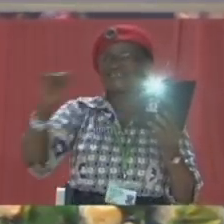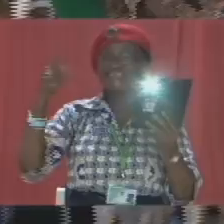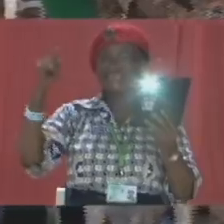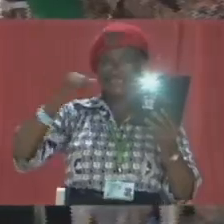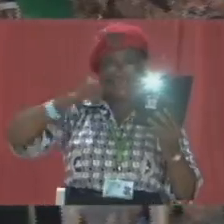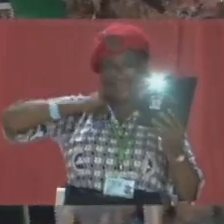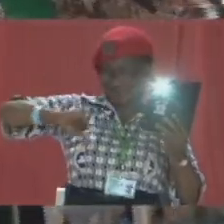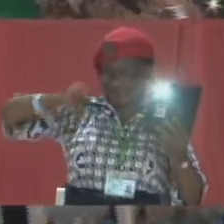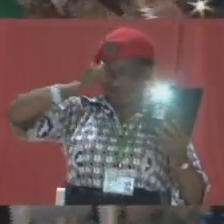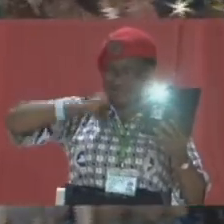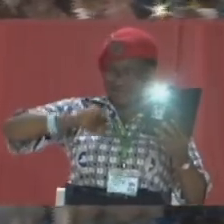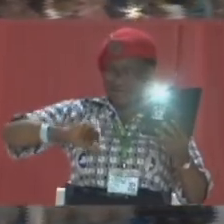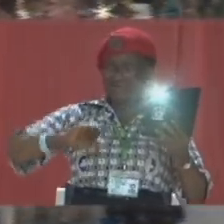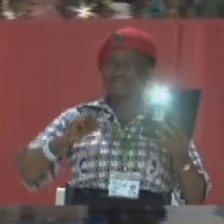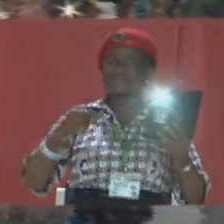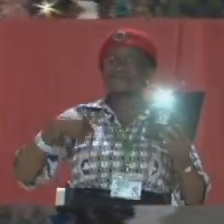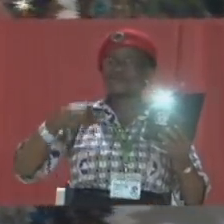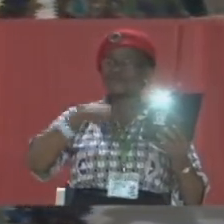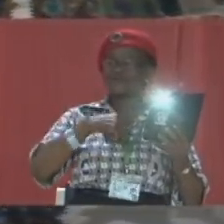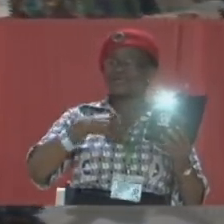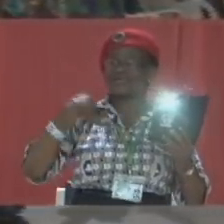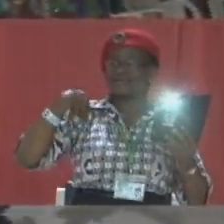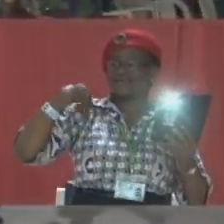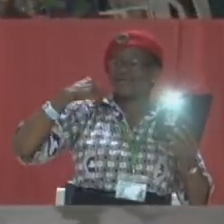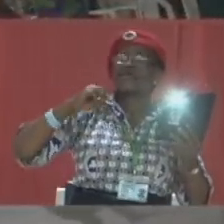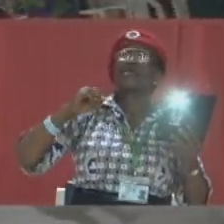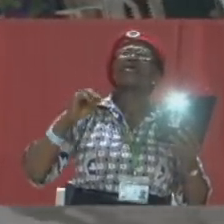wearing, saturate them with your